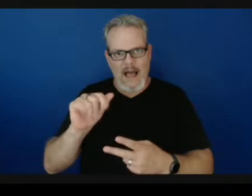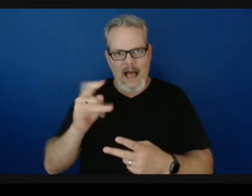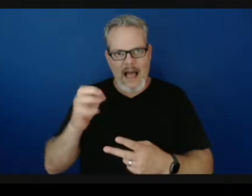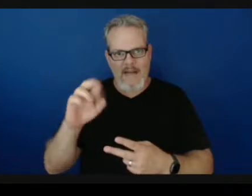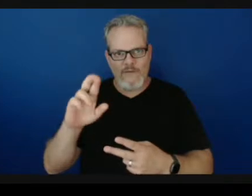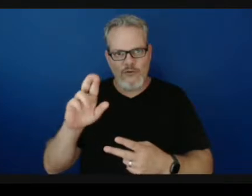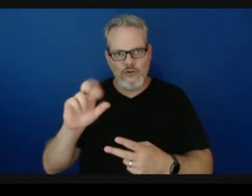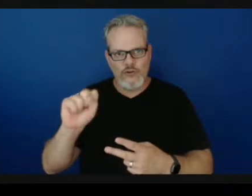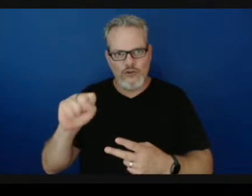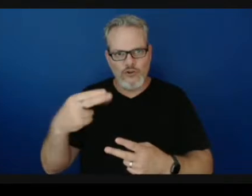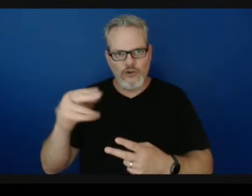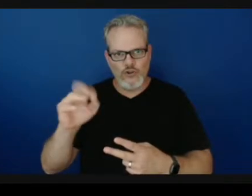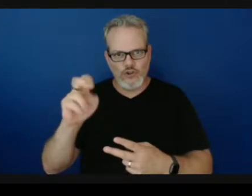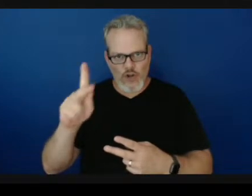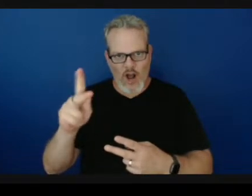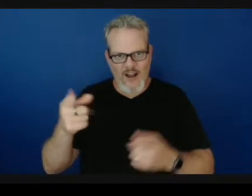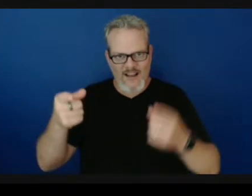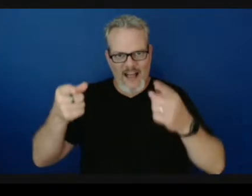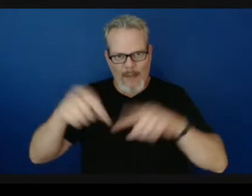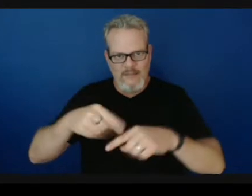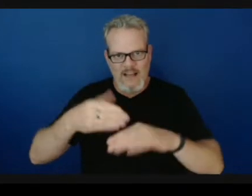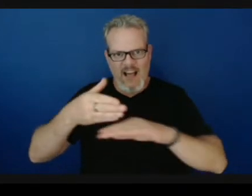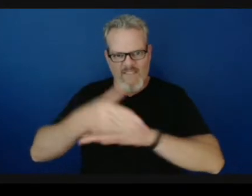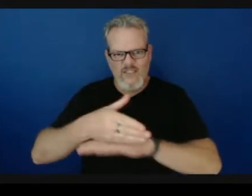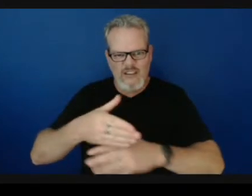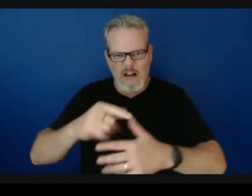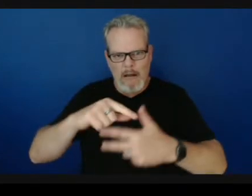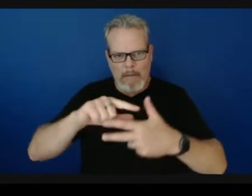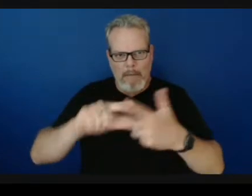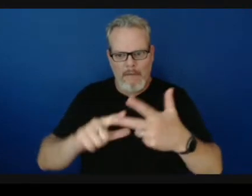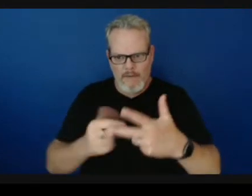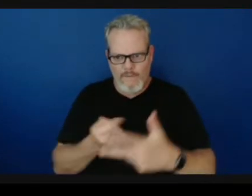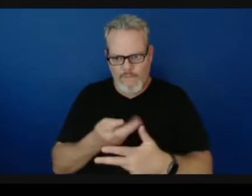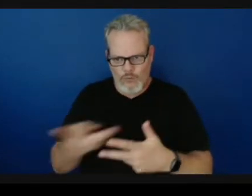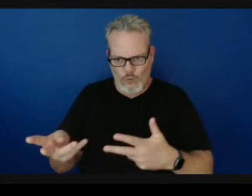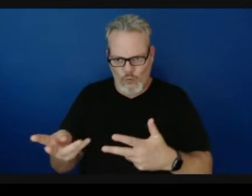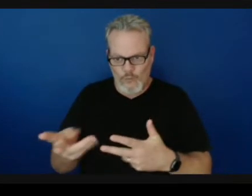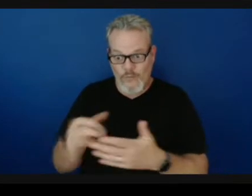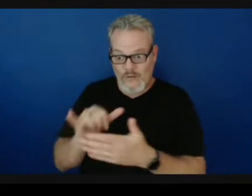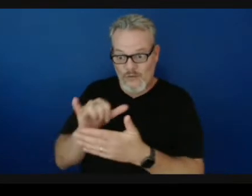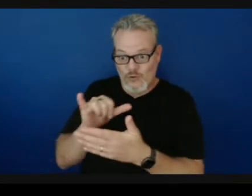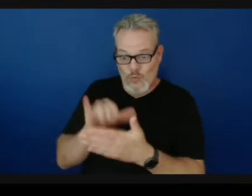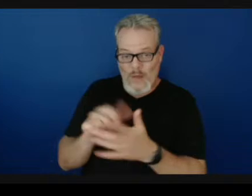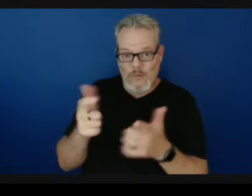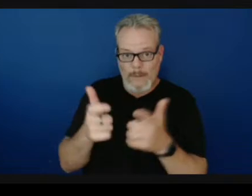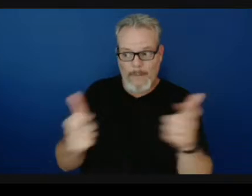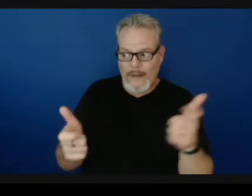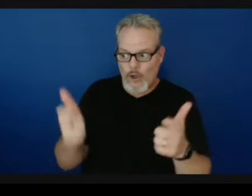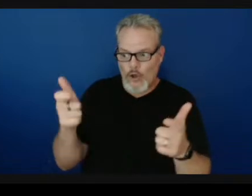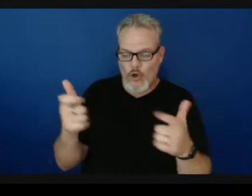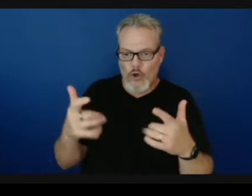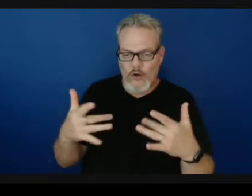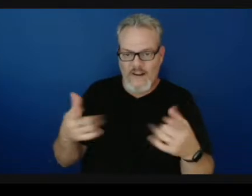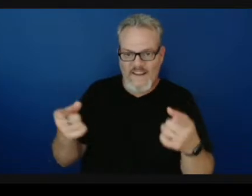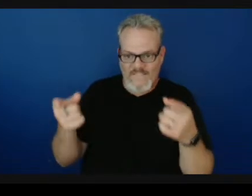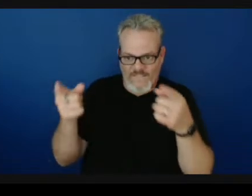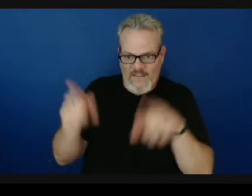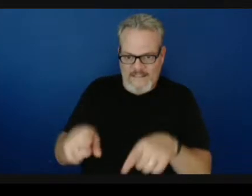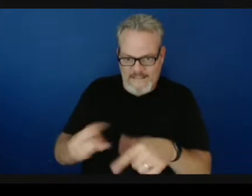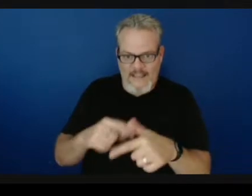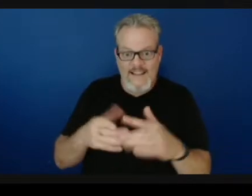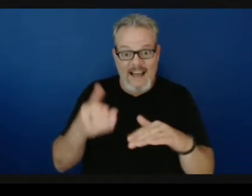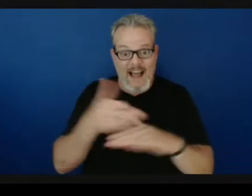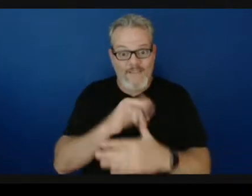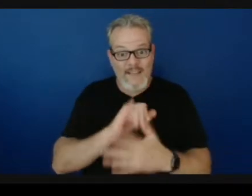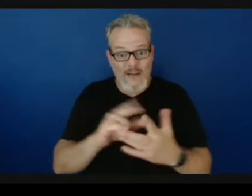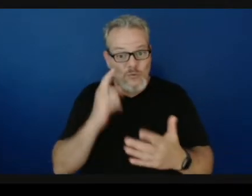ones that followed closer to magnitude 2 there. So that was the bigger event. And then following that is when we